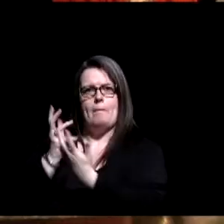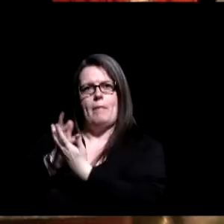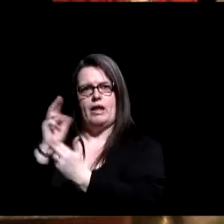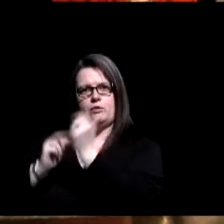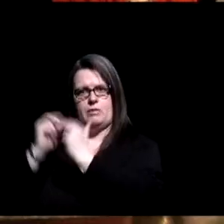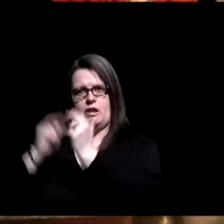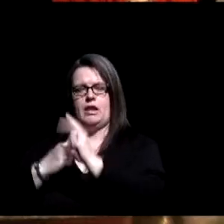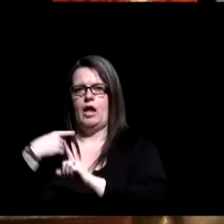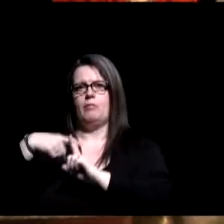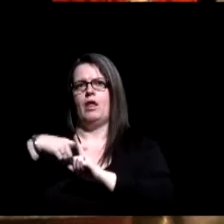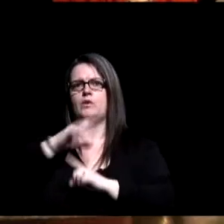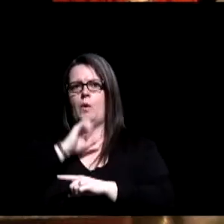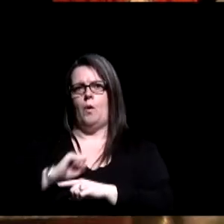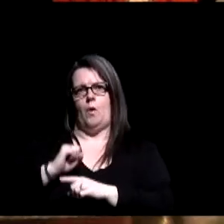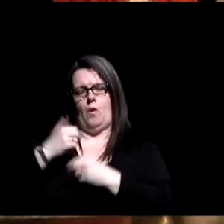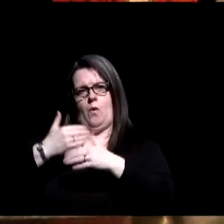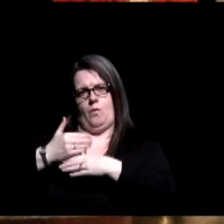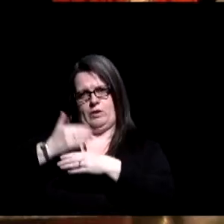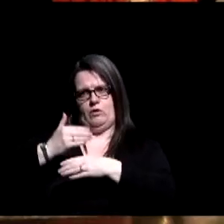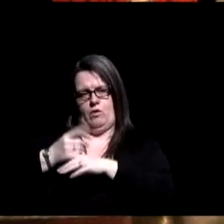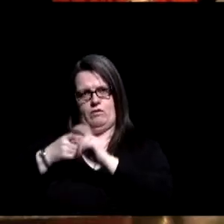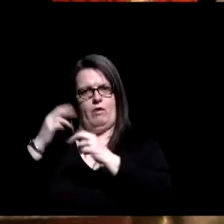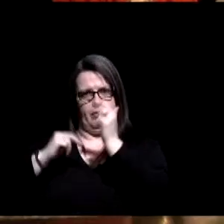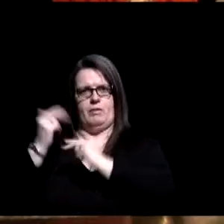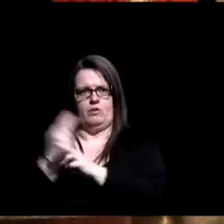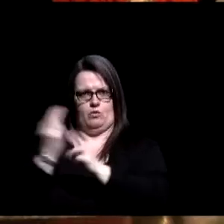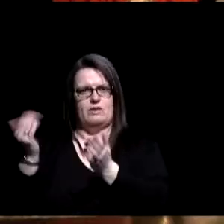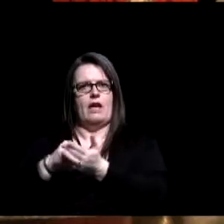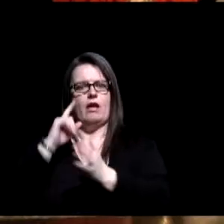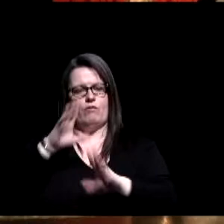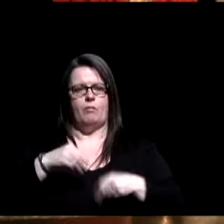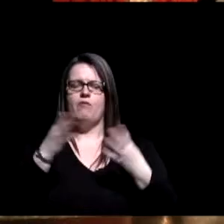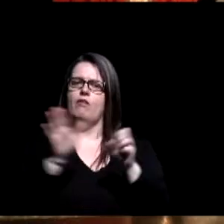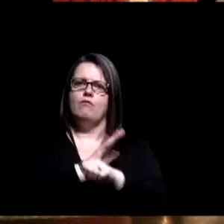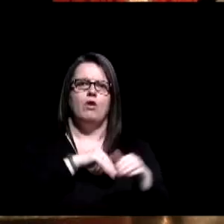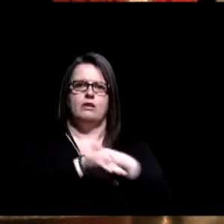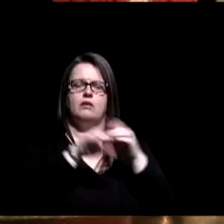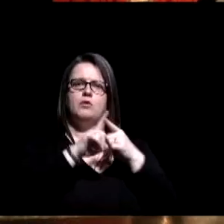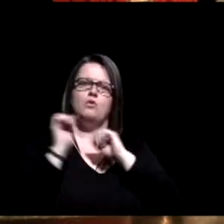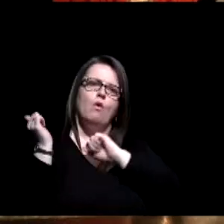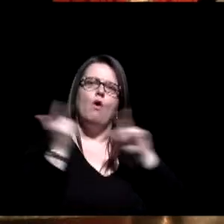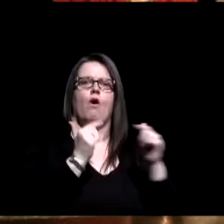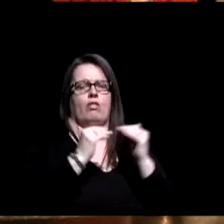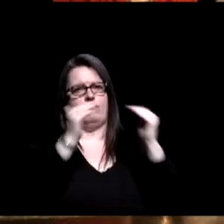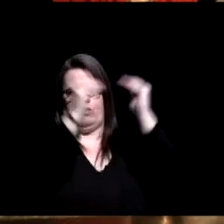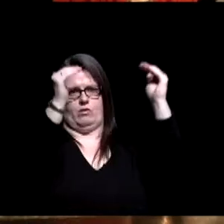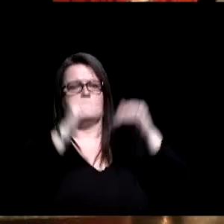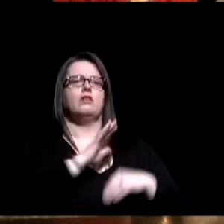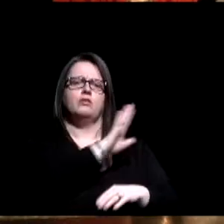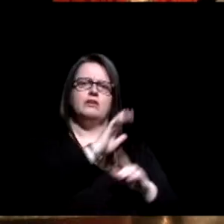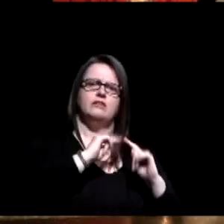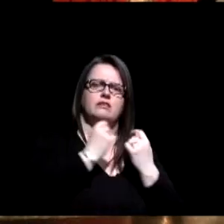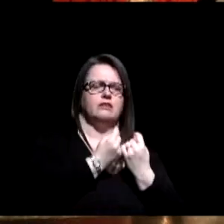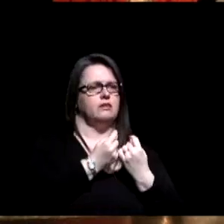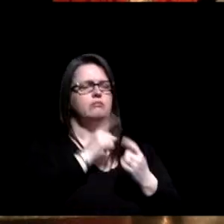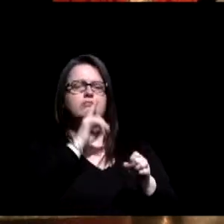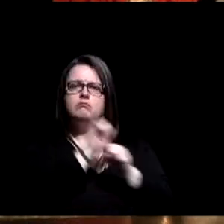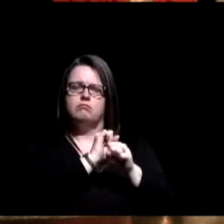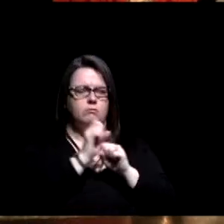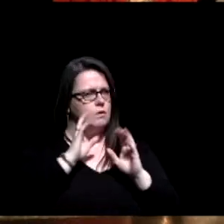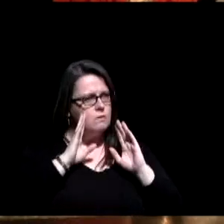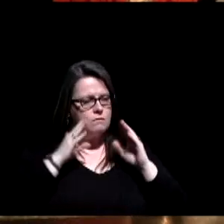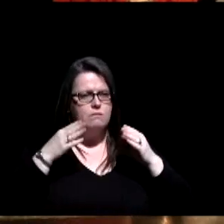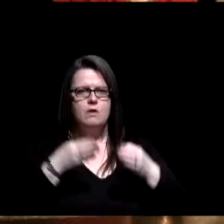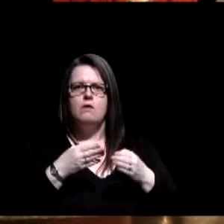all floors. The team has been lauded for their exceptional dedication to the beautiful preservation of